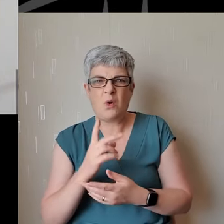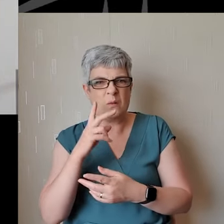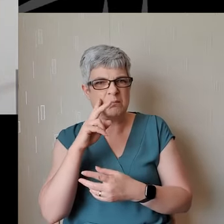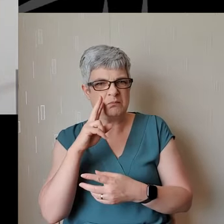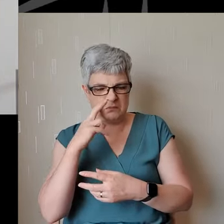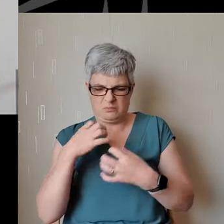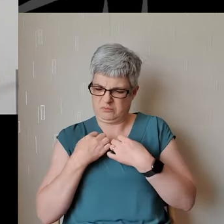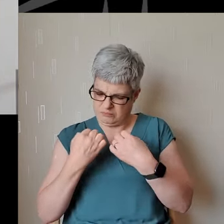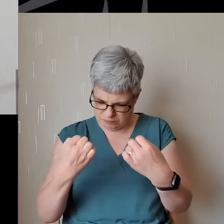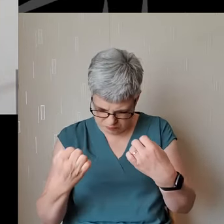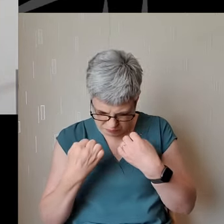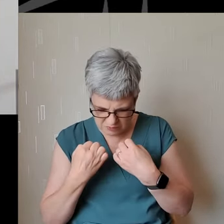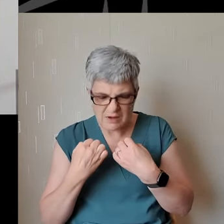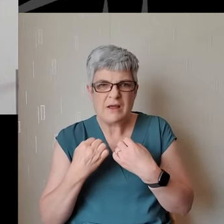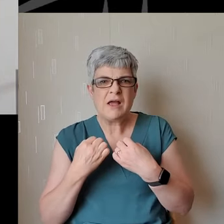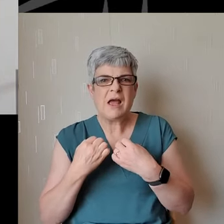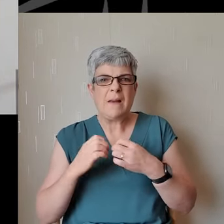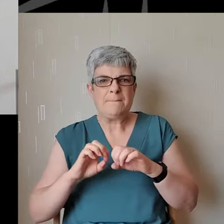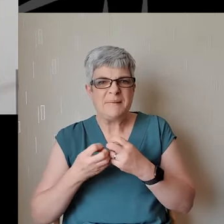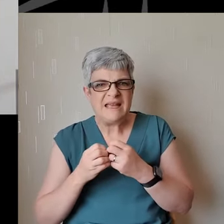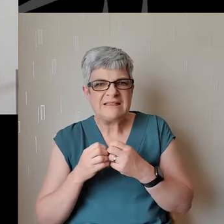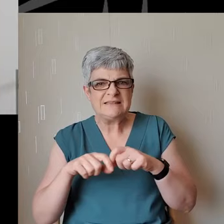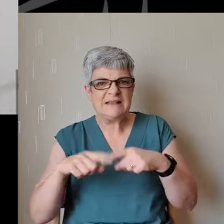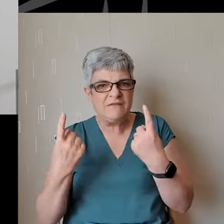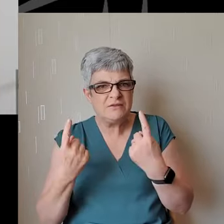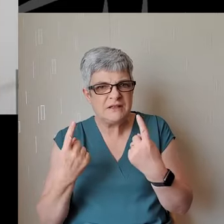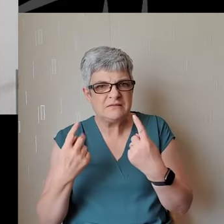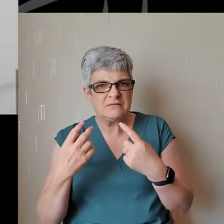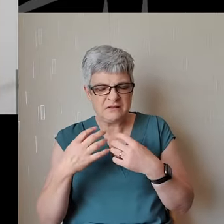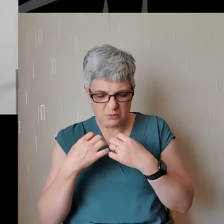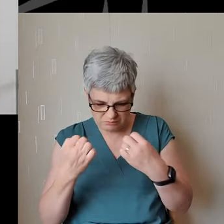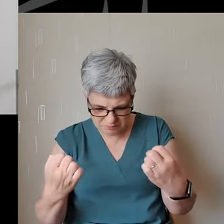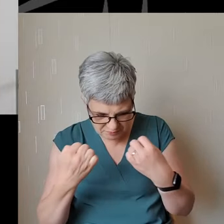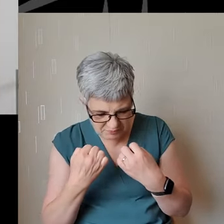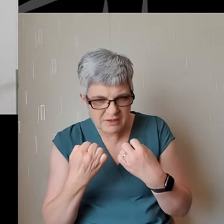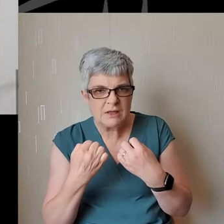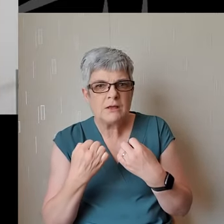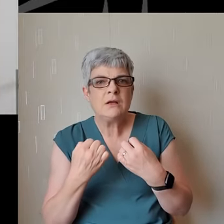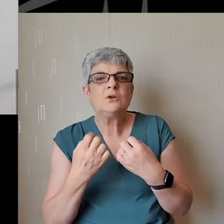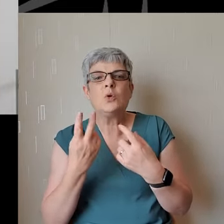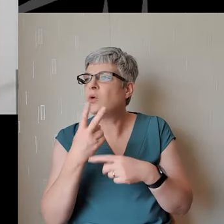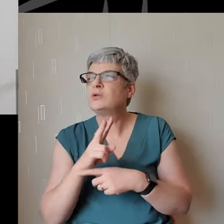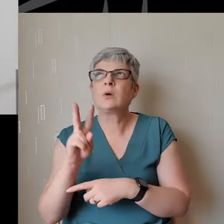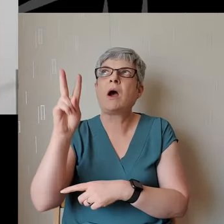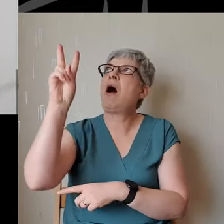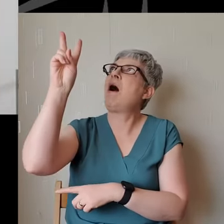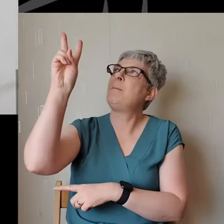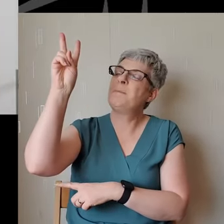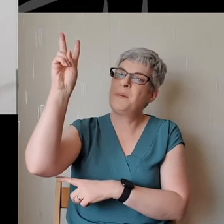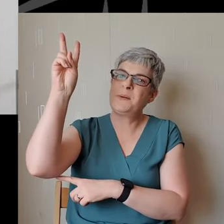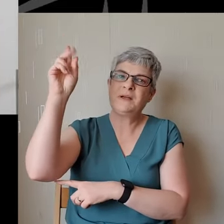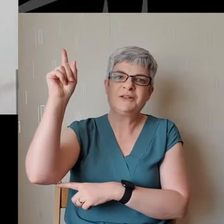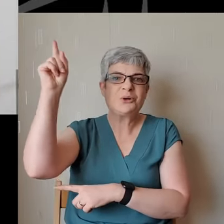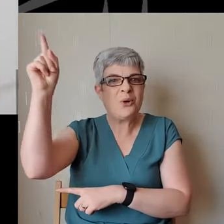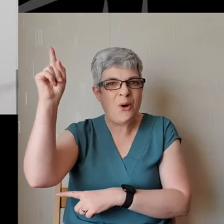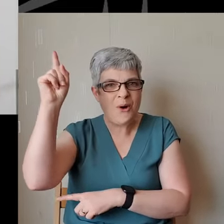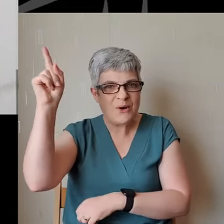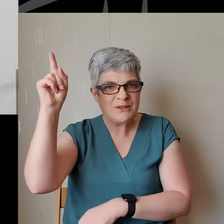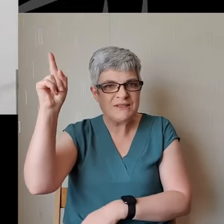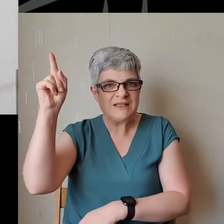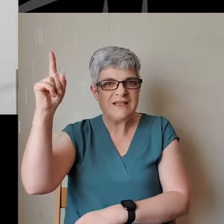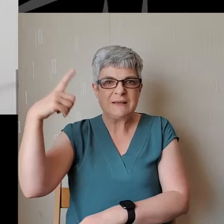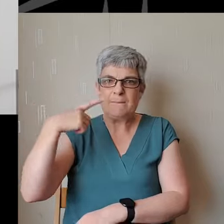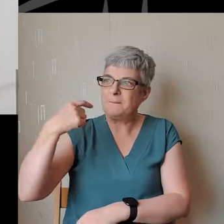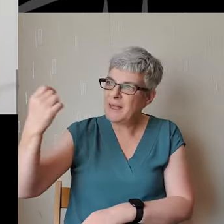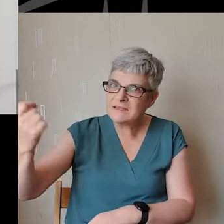us and trying to make ourselves different, looking underneath. It's looking up and beyond to the God who has chosen us, the